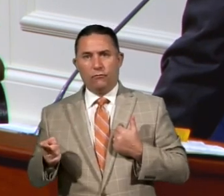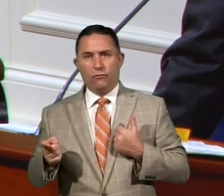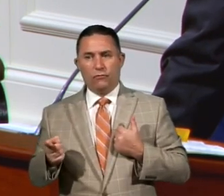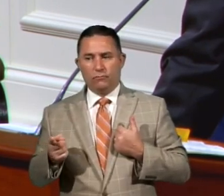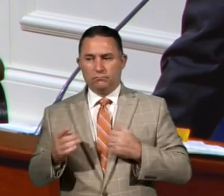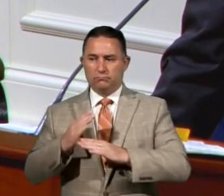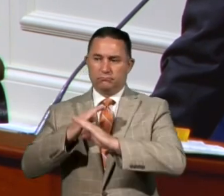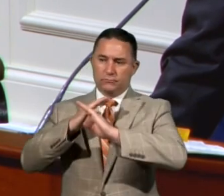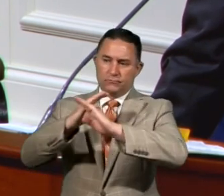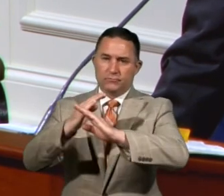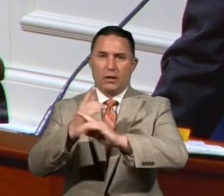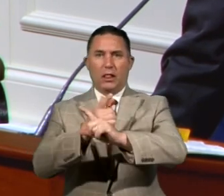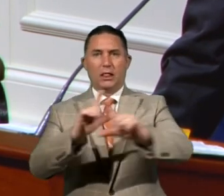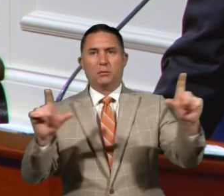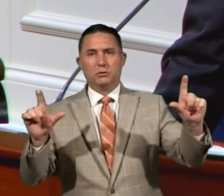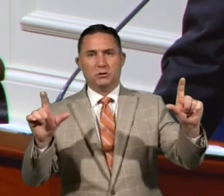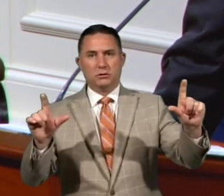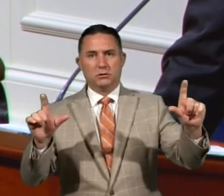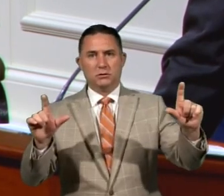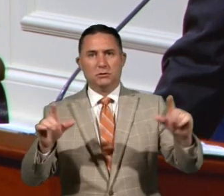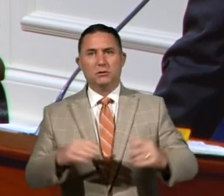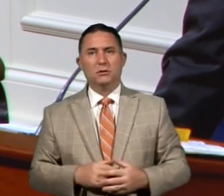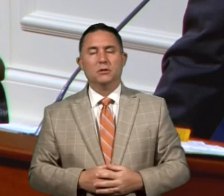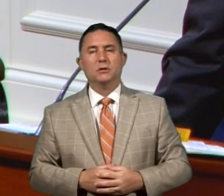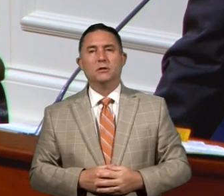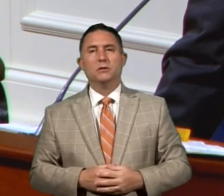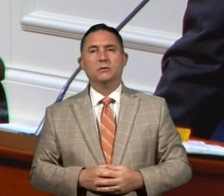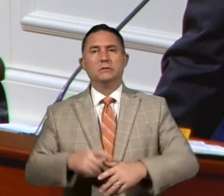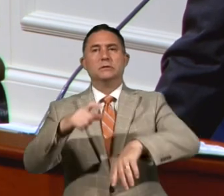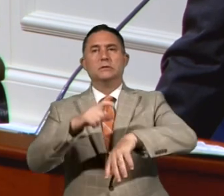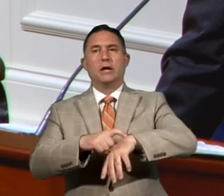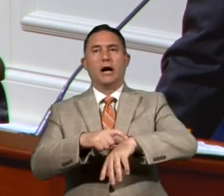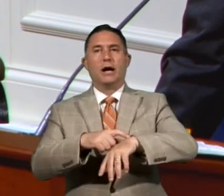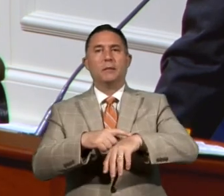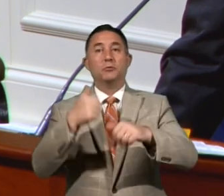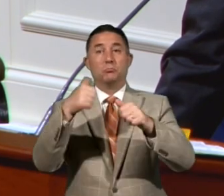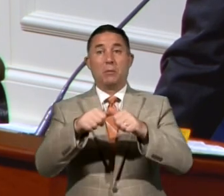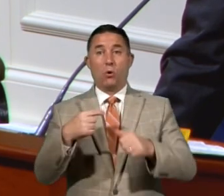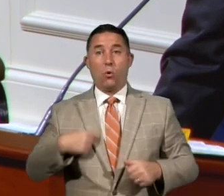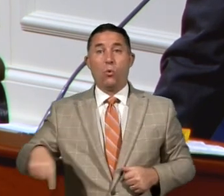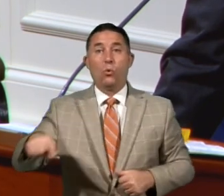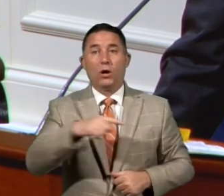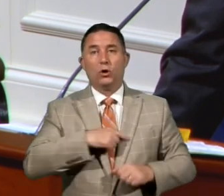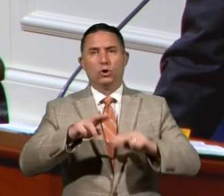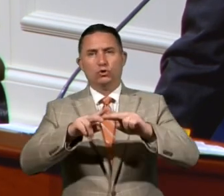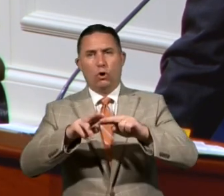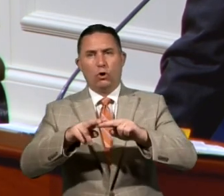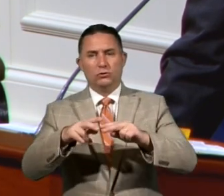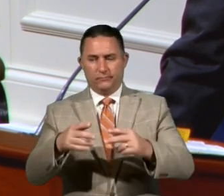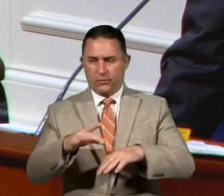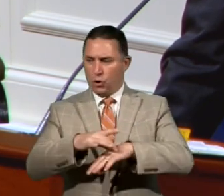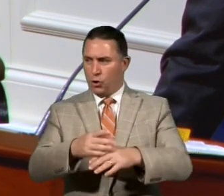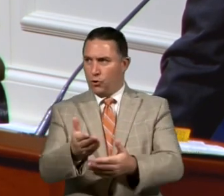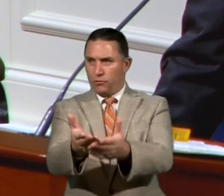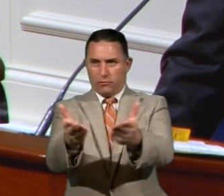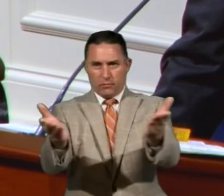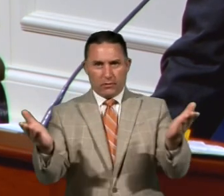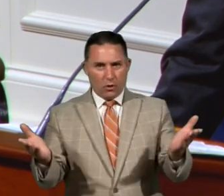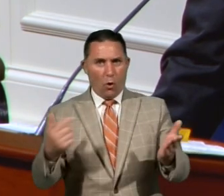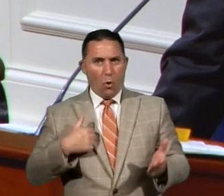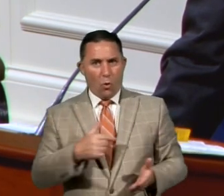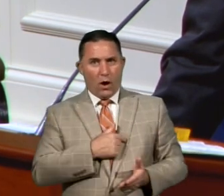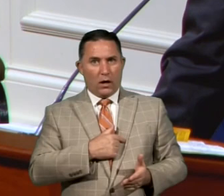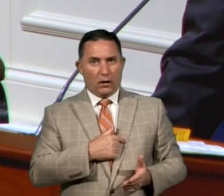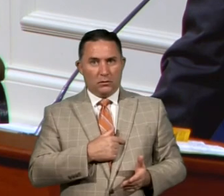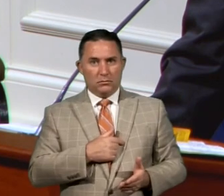and defend our liberty. And it's time to remember we're the salt of the earth. We're the